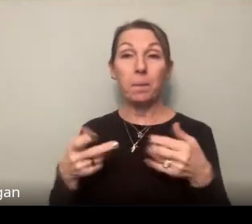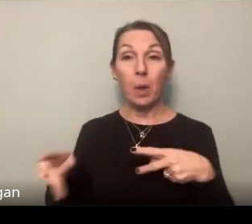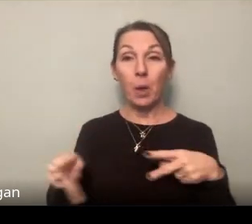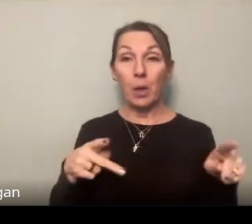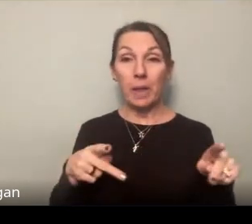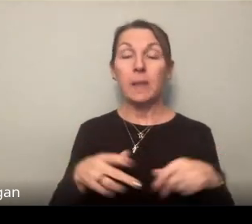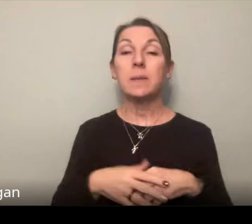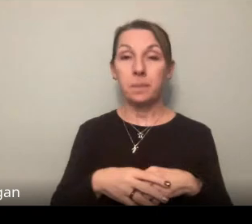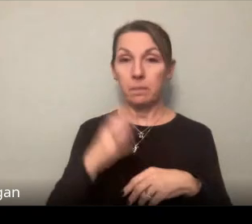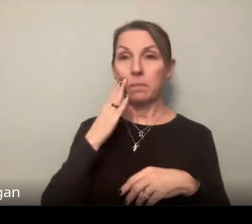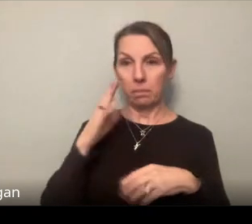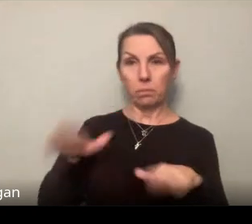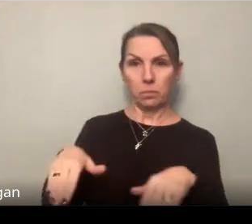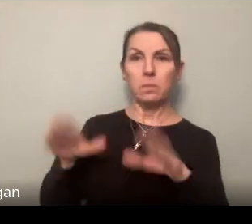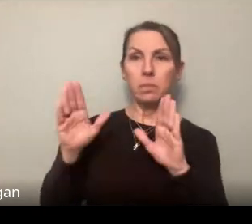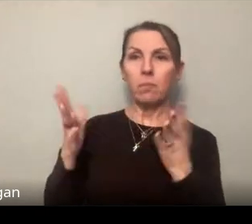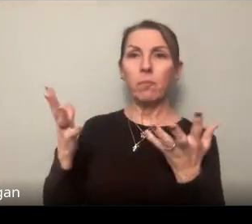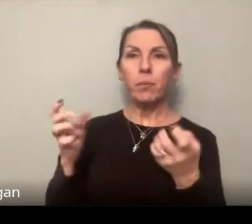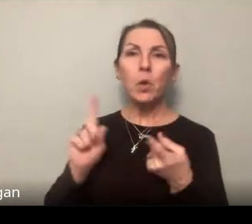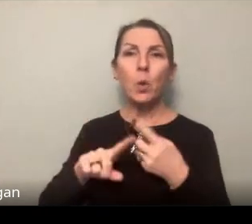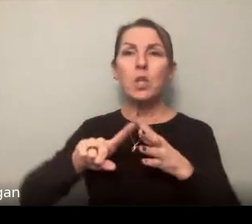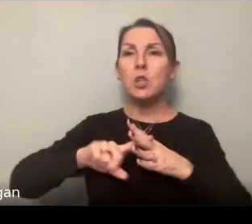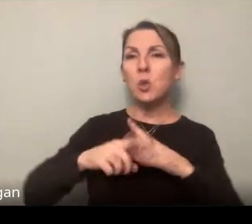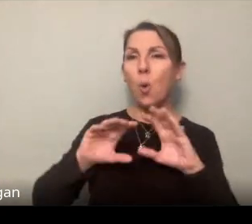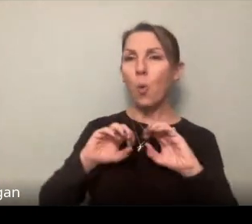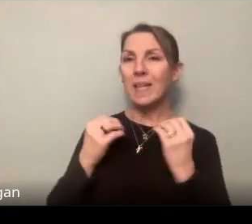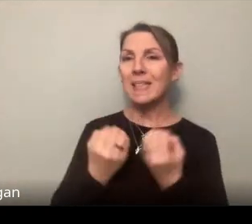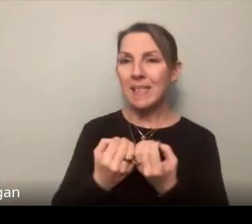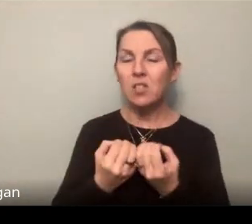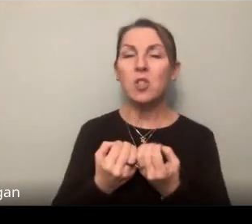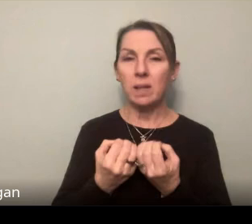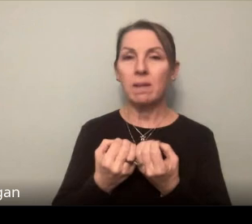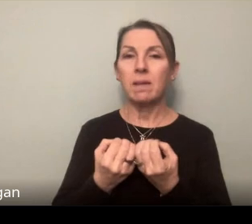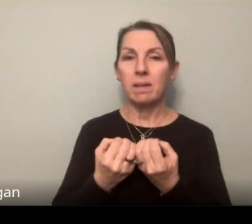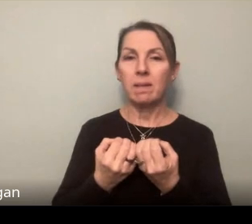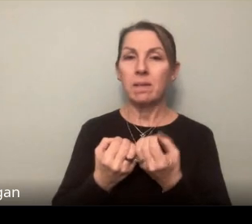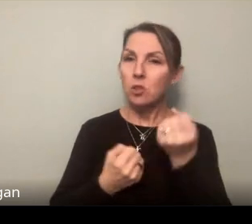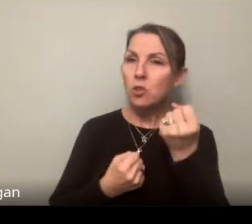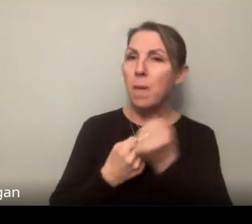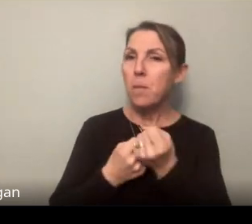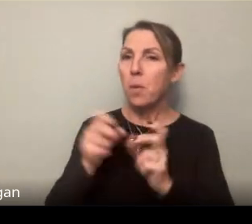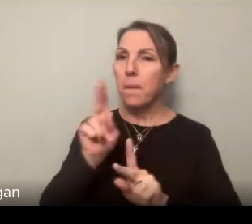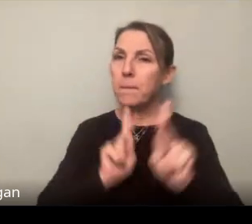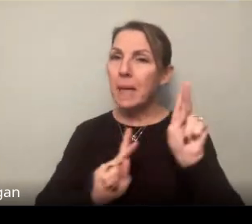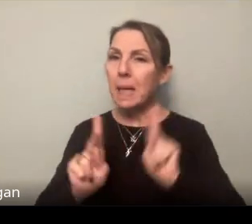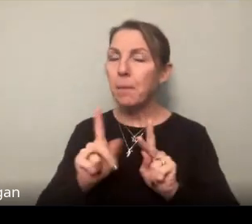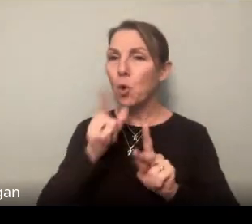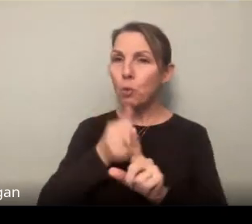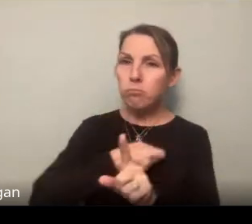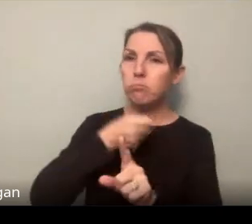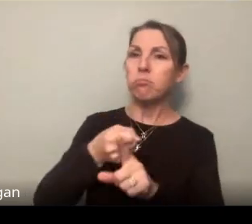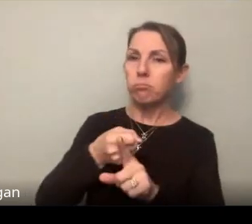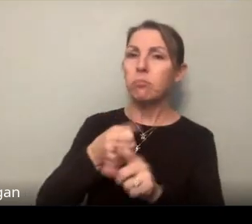knew growing up that I wanted to start an organization that supported people who were impacted by